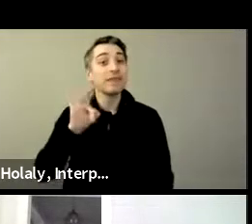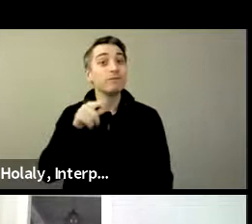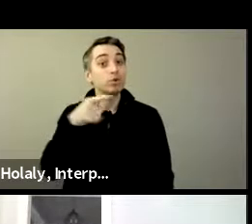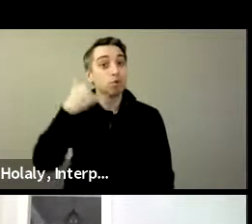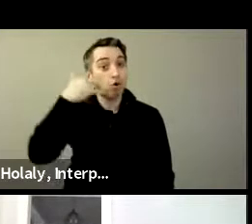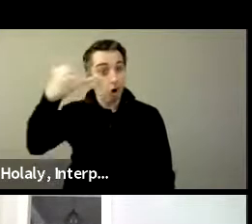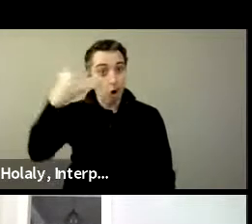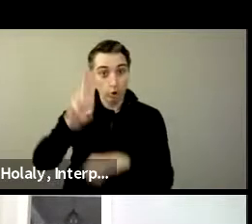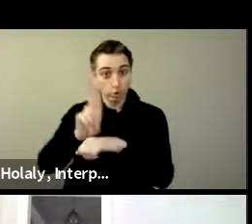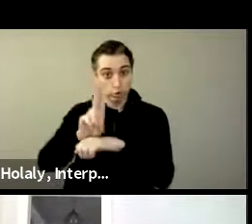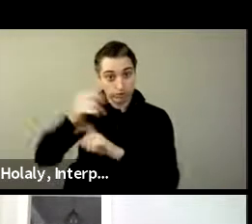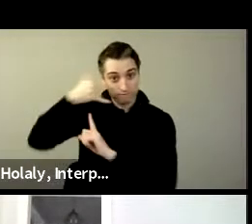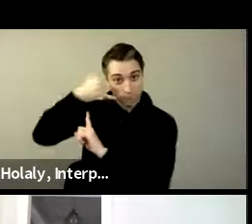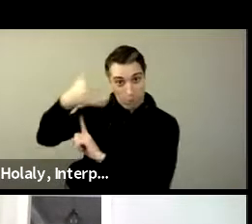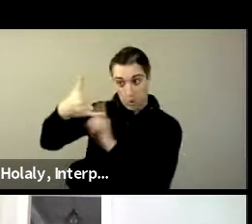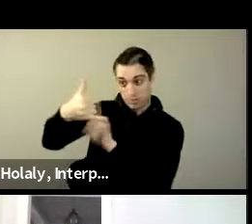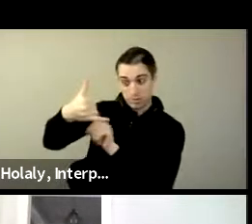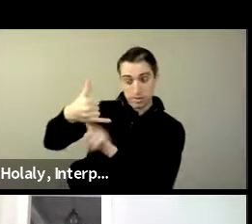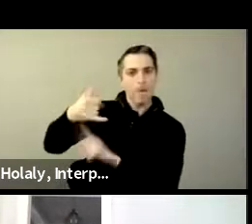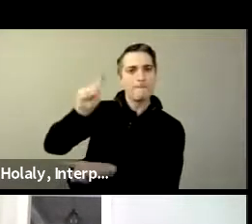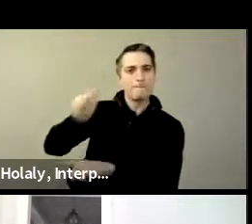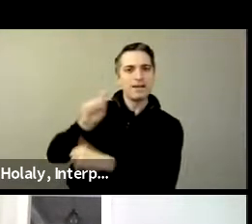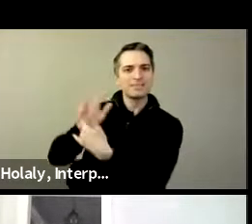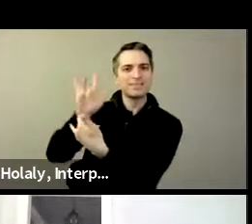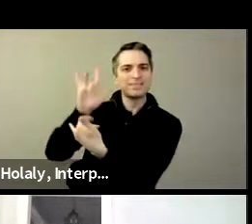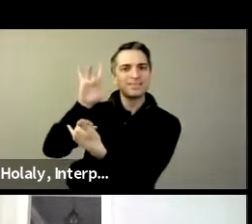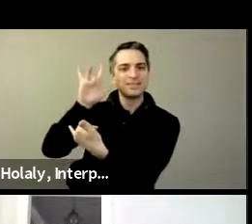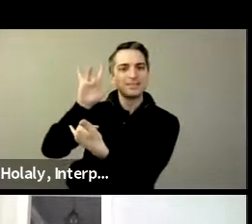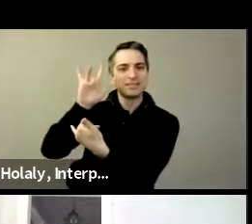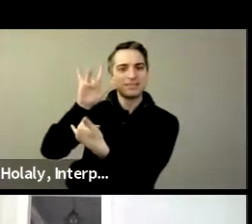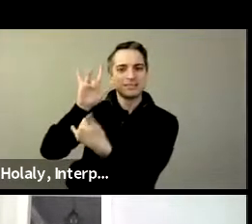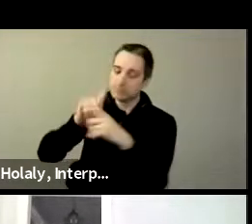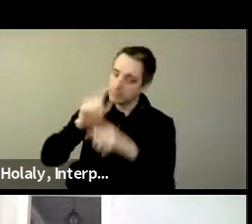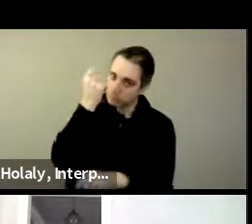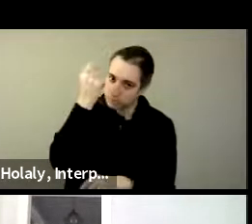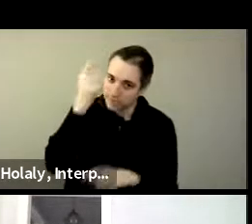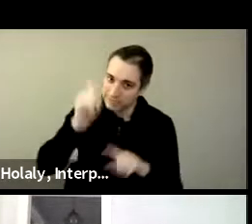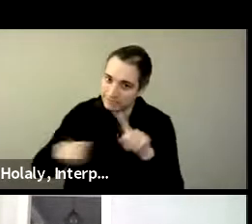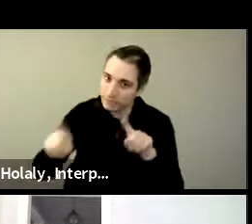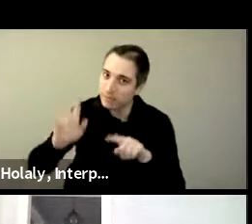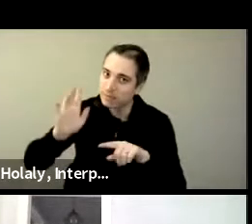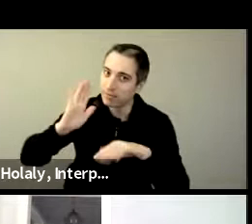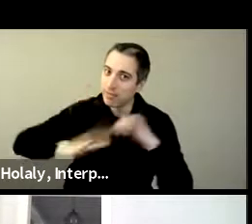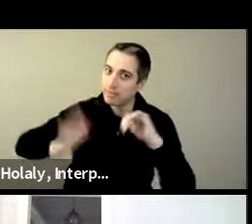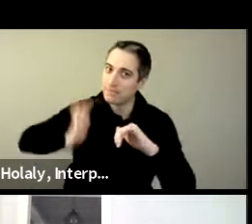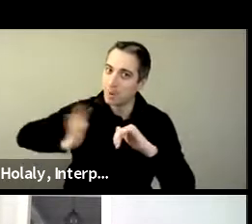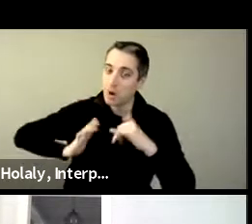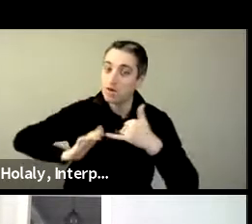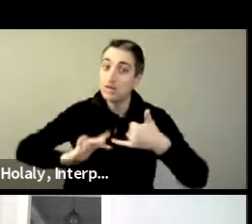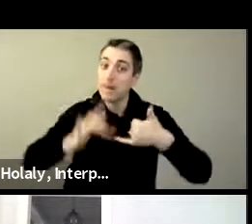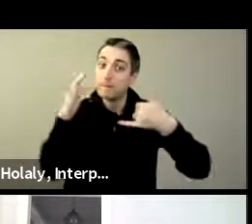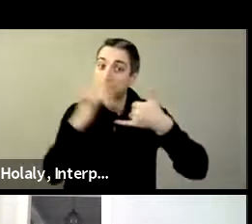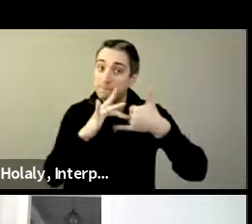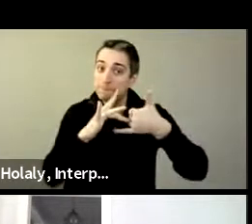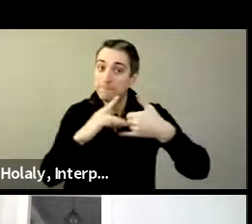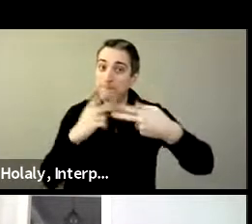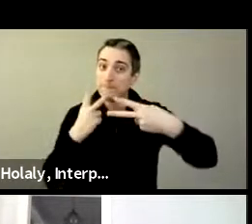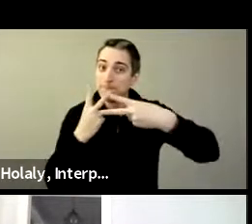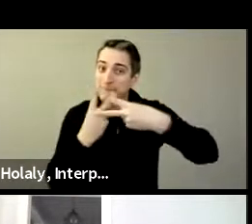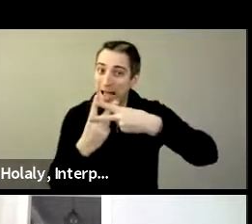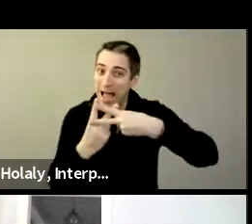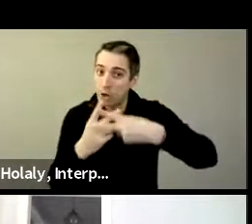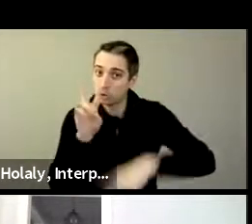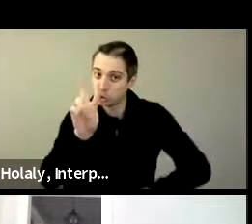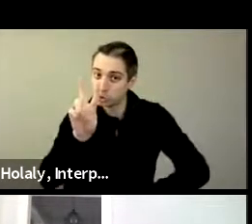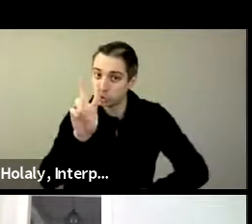to provide public comment, callers must enter. This is different than in the past, so it is #2 on their